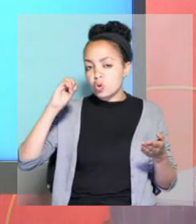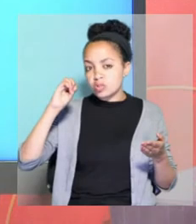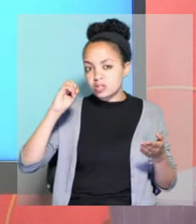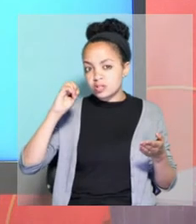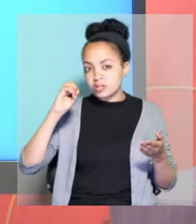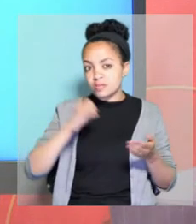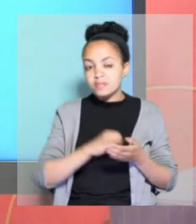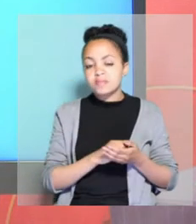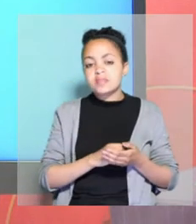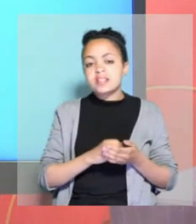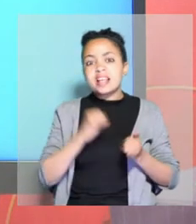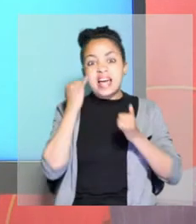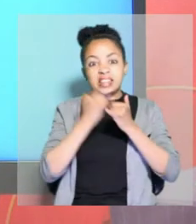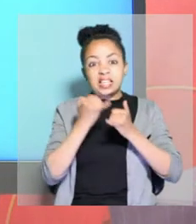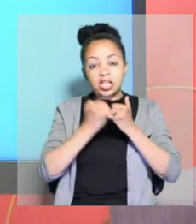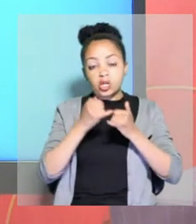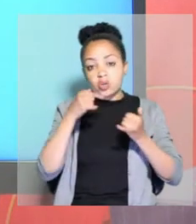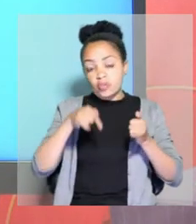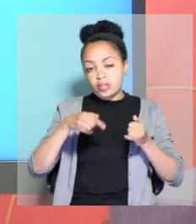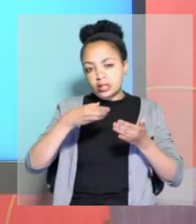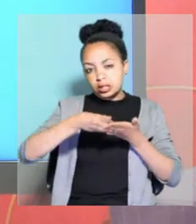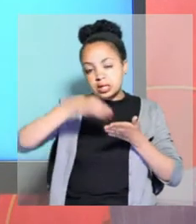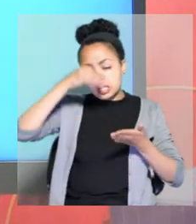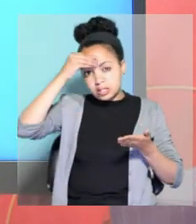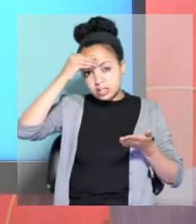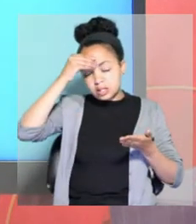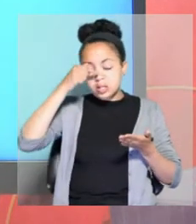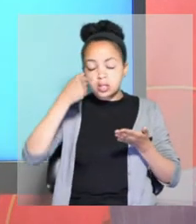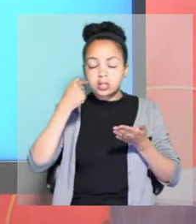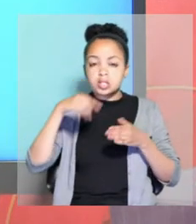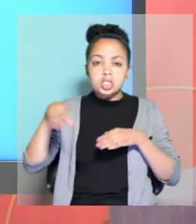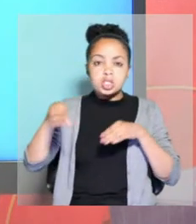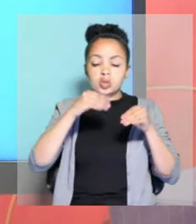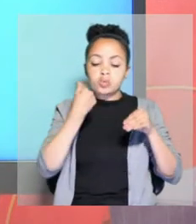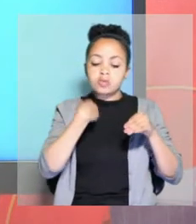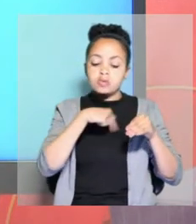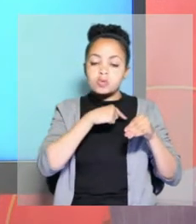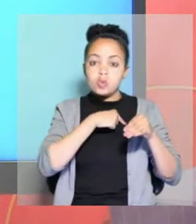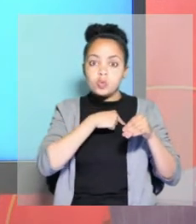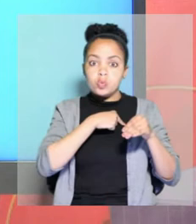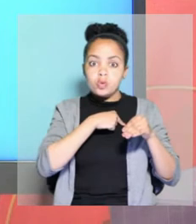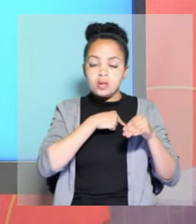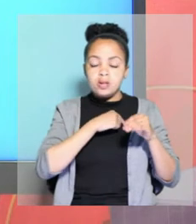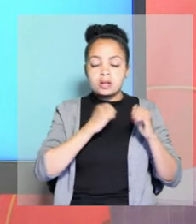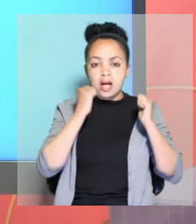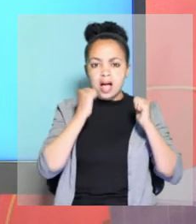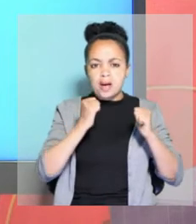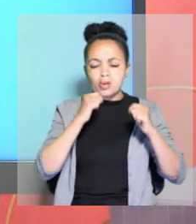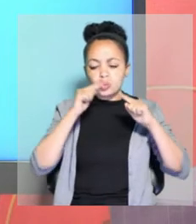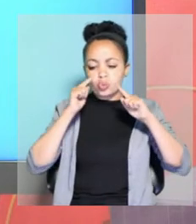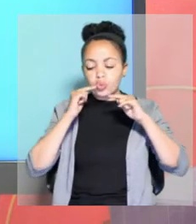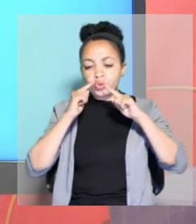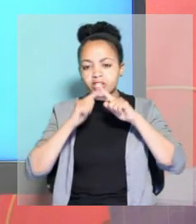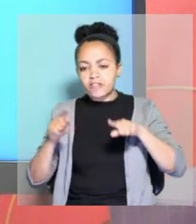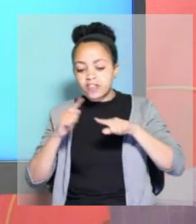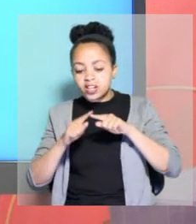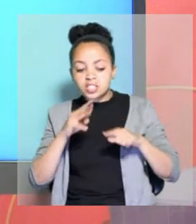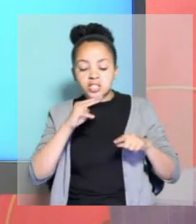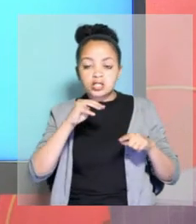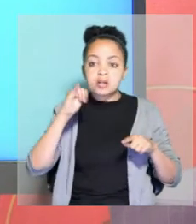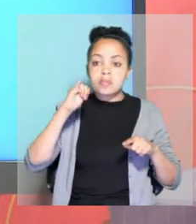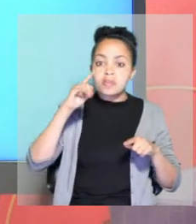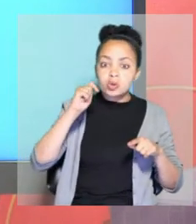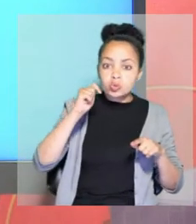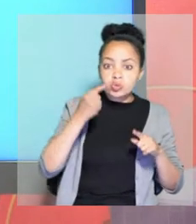one at the end of this lesson a student will be able to differentiate mitosis from